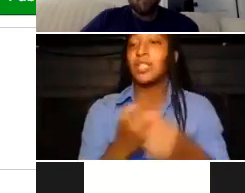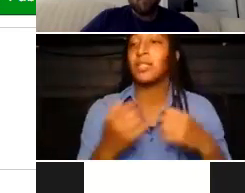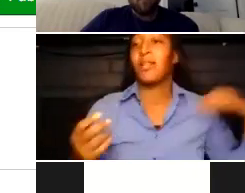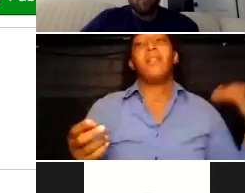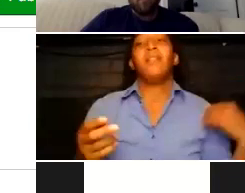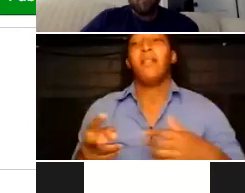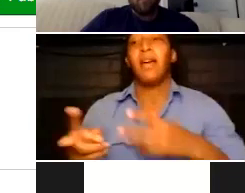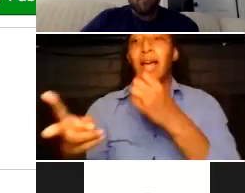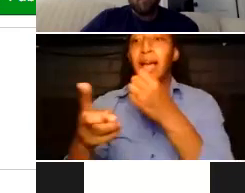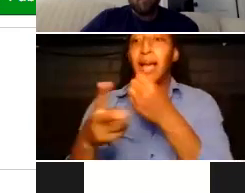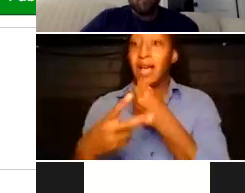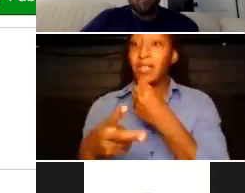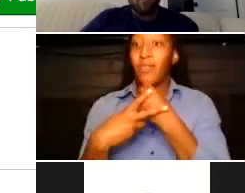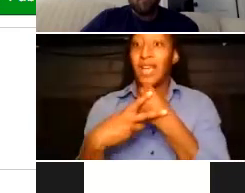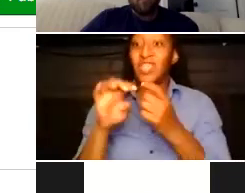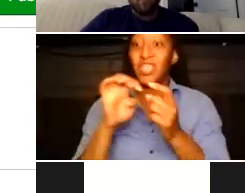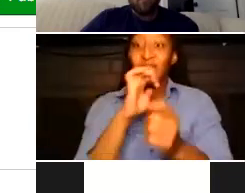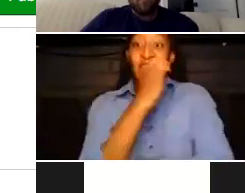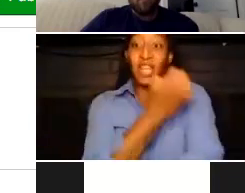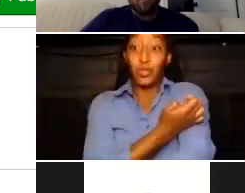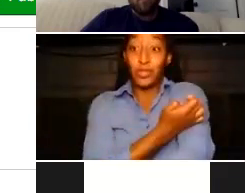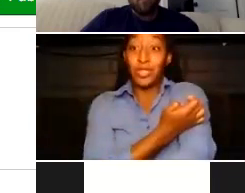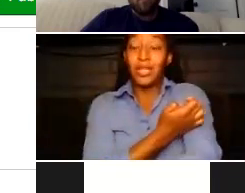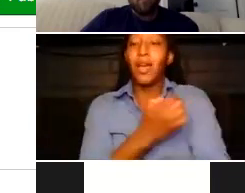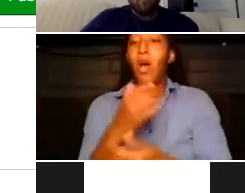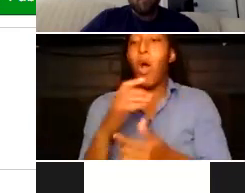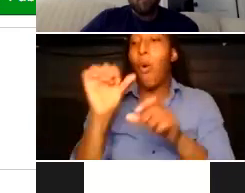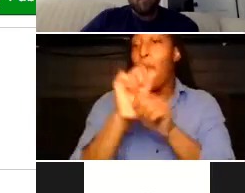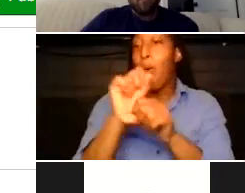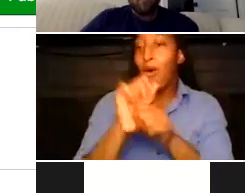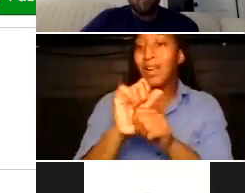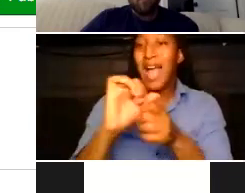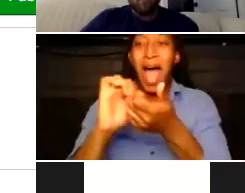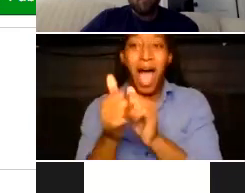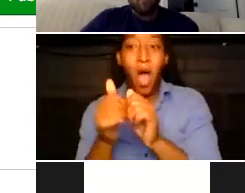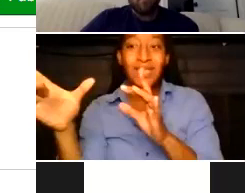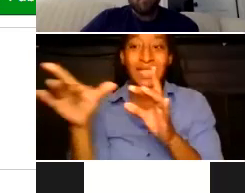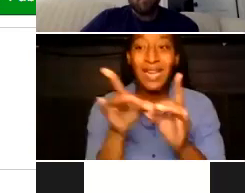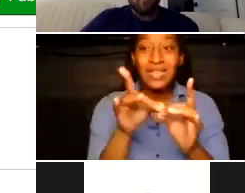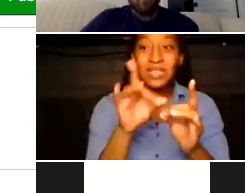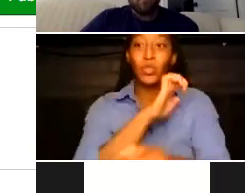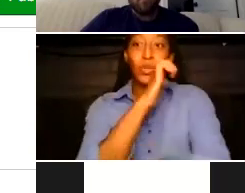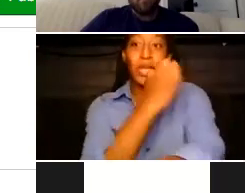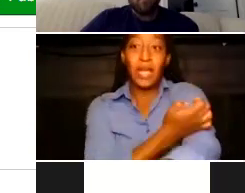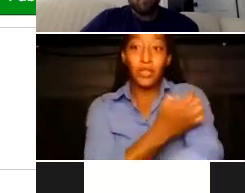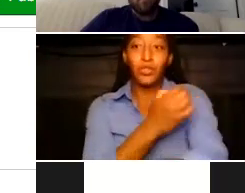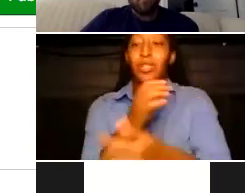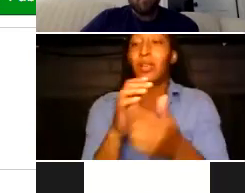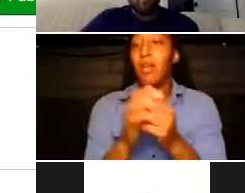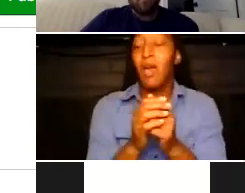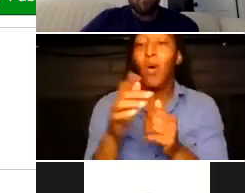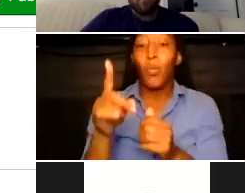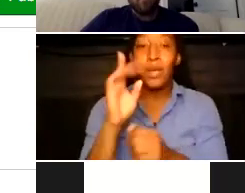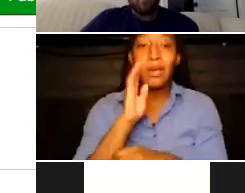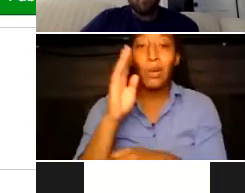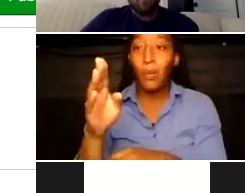at work and its connection to energy. And we'll look at the idea of some systems where energy is conserved and where